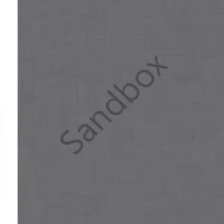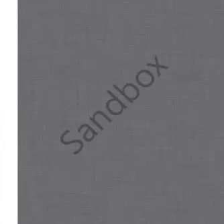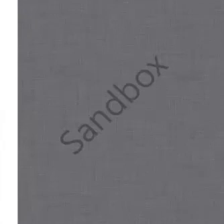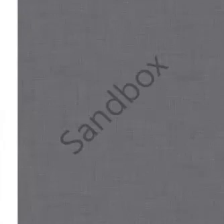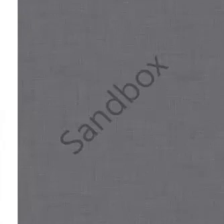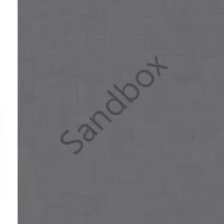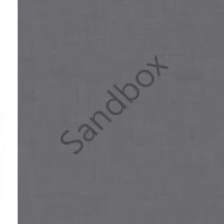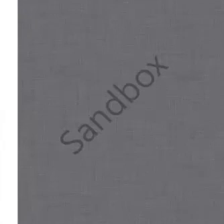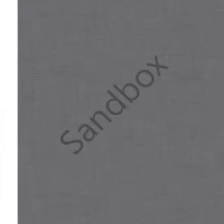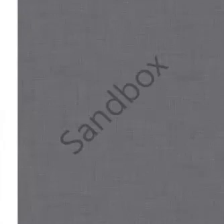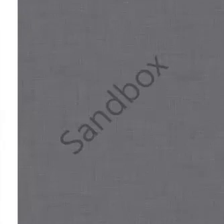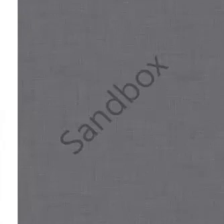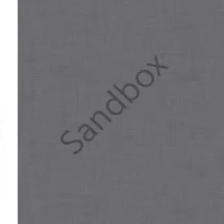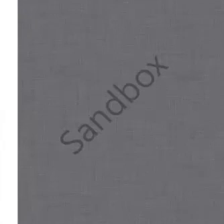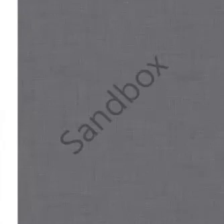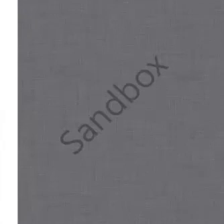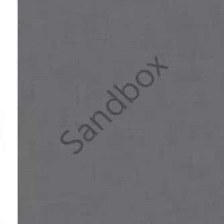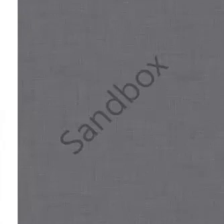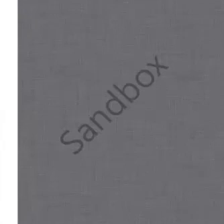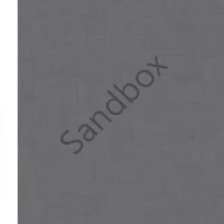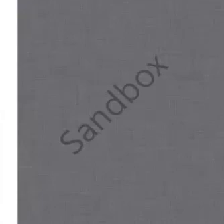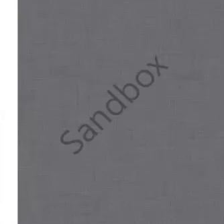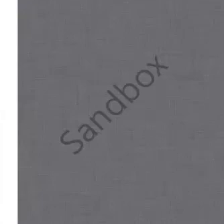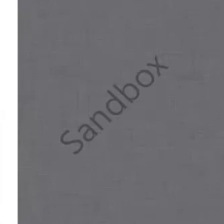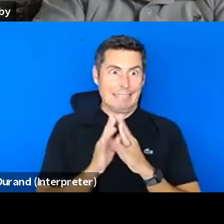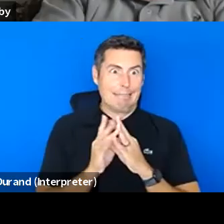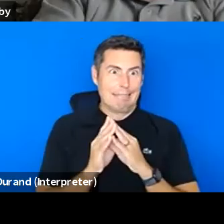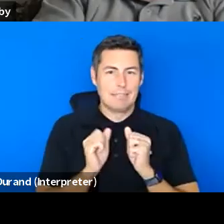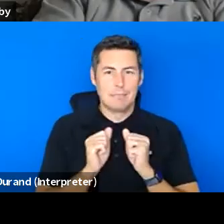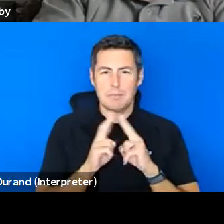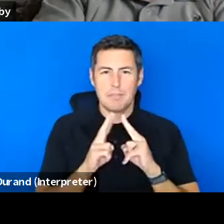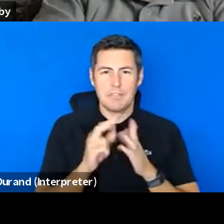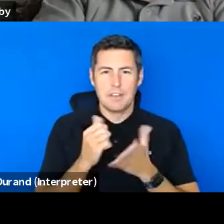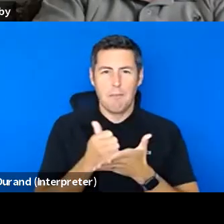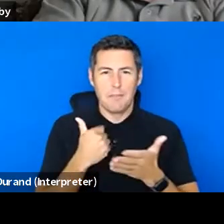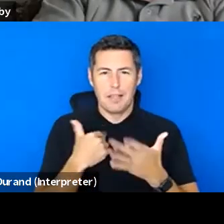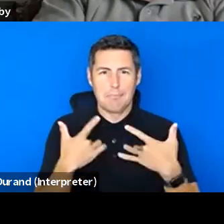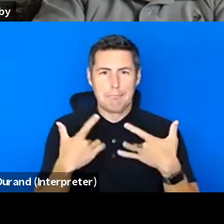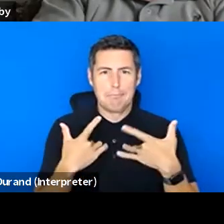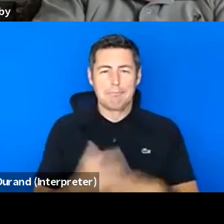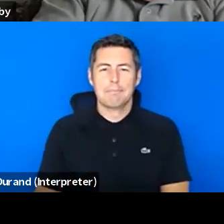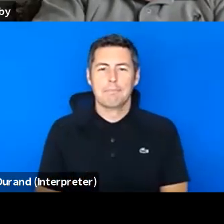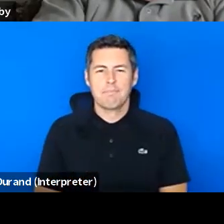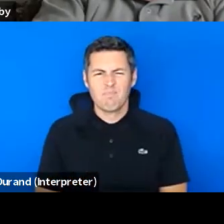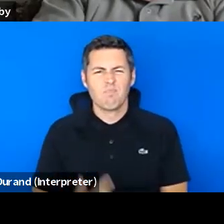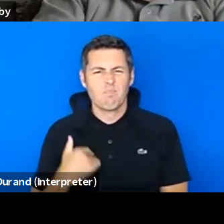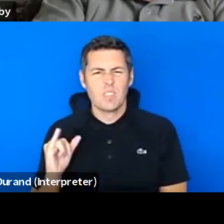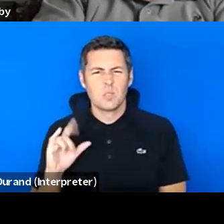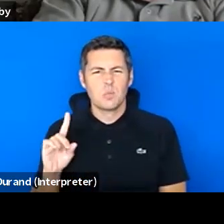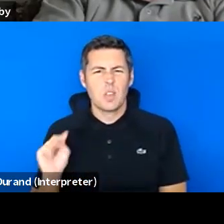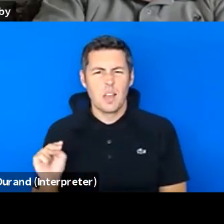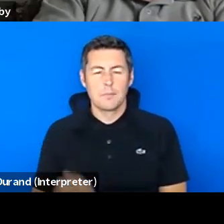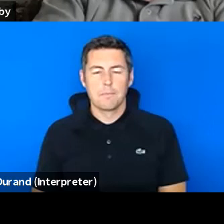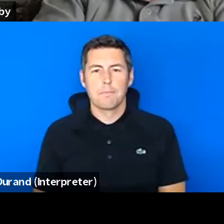Just that I'm super excited to start using this. I think it's going to be really helpful. Yeah, I do too. I think it's going to be great. So any